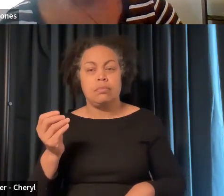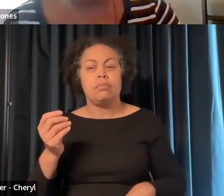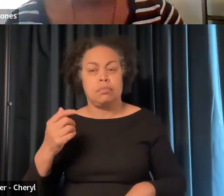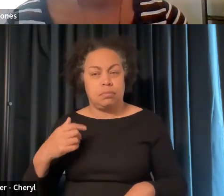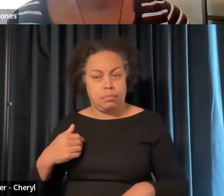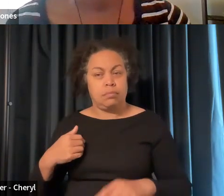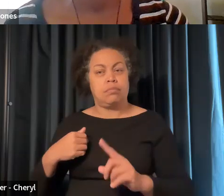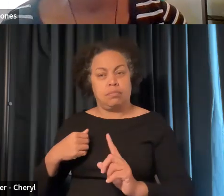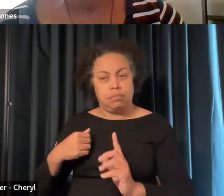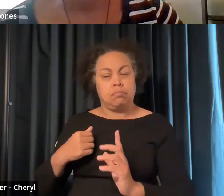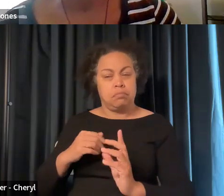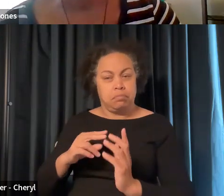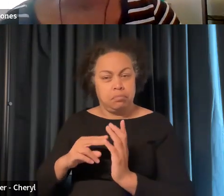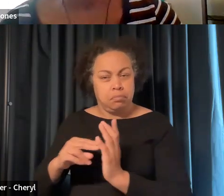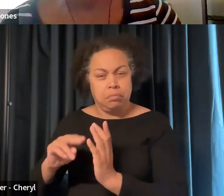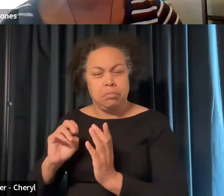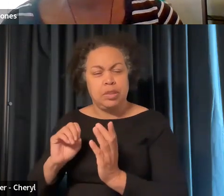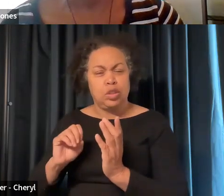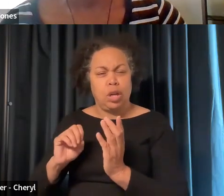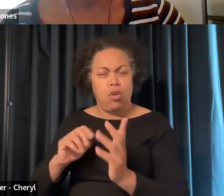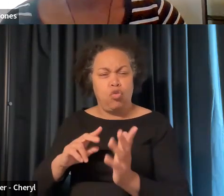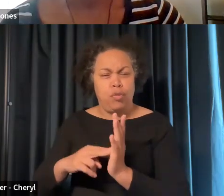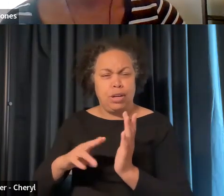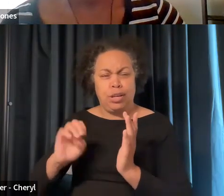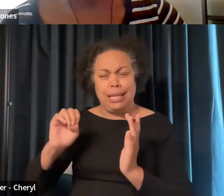leader. I still do stuff with equip, and that is